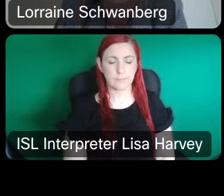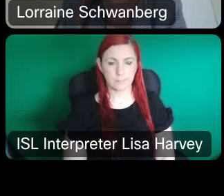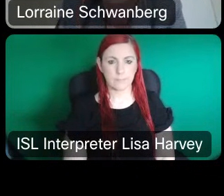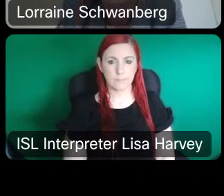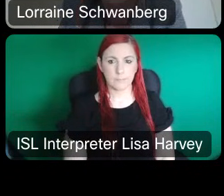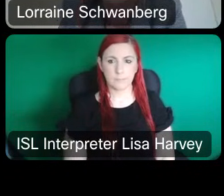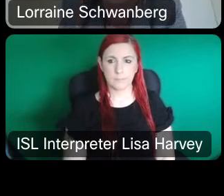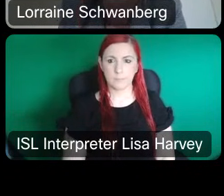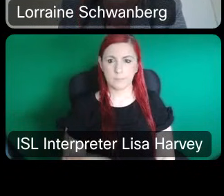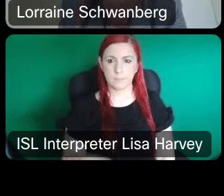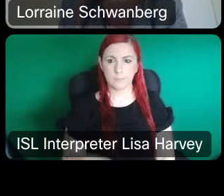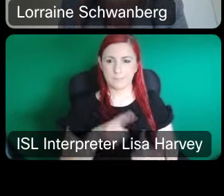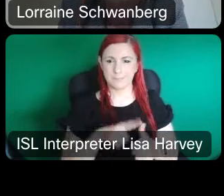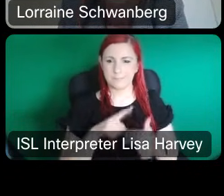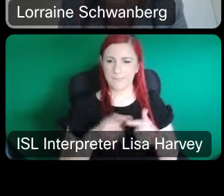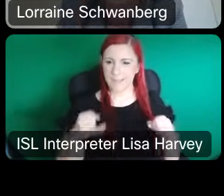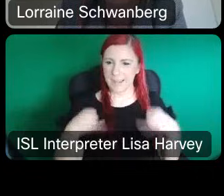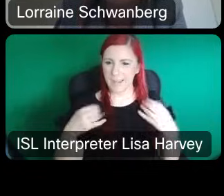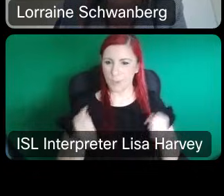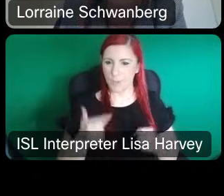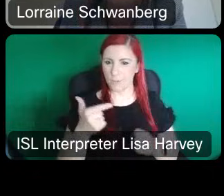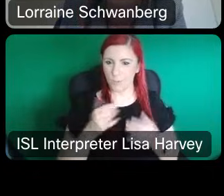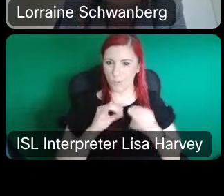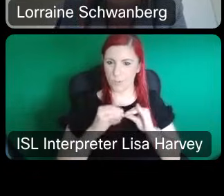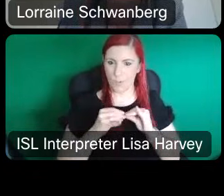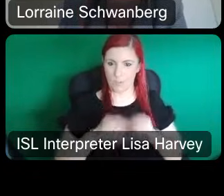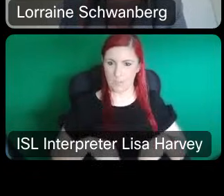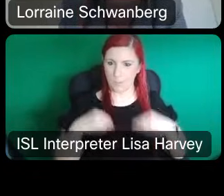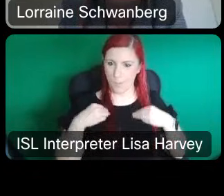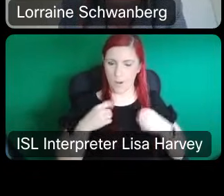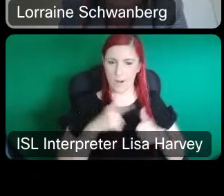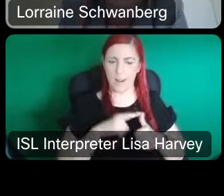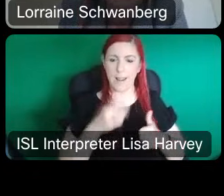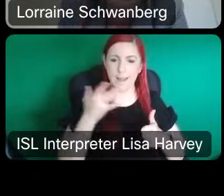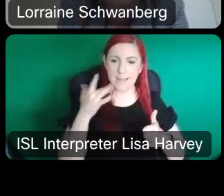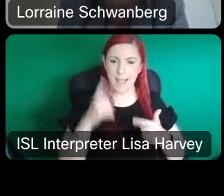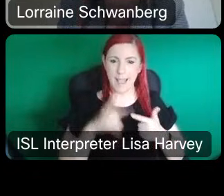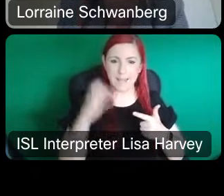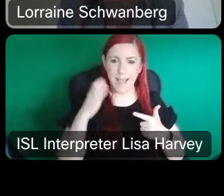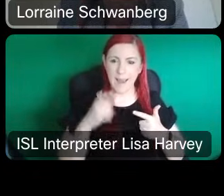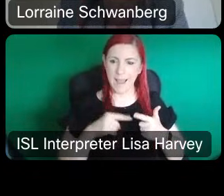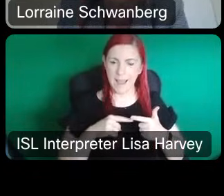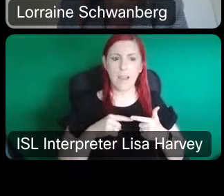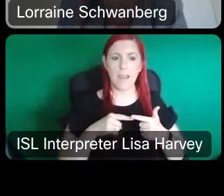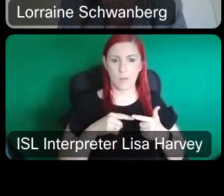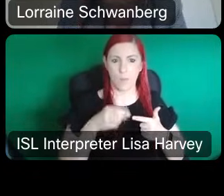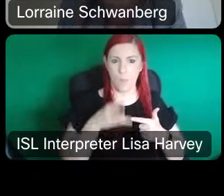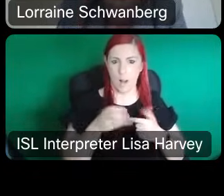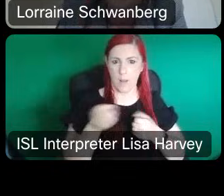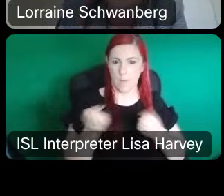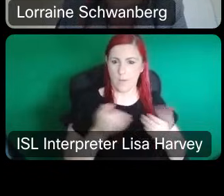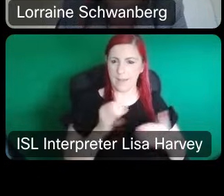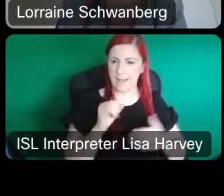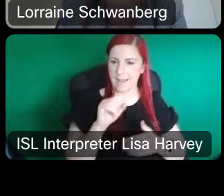We are delighted to have our ISL interpreters with us today, Lisa and Ella. They'll be providing Irish